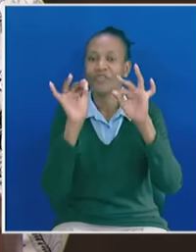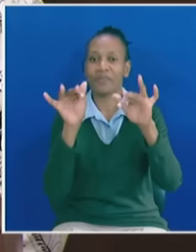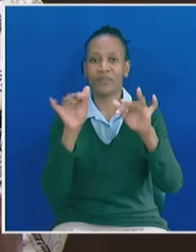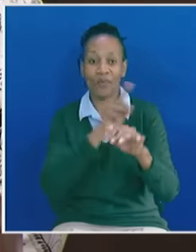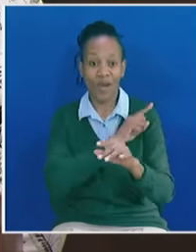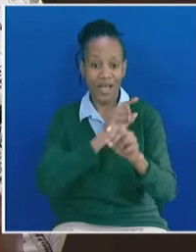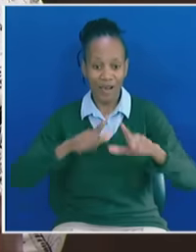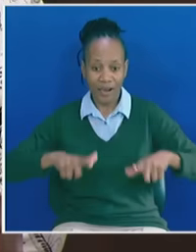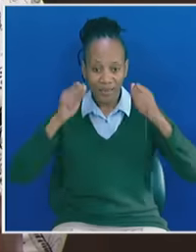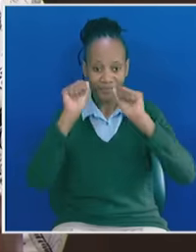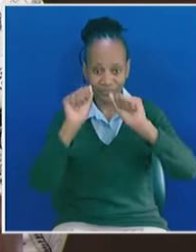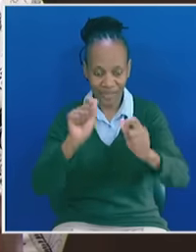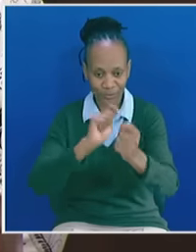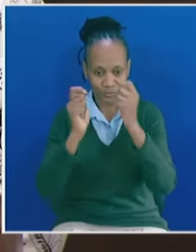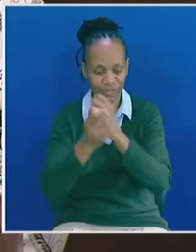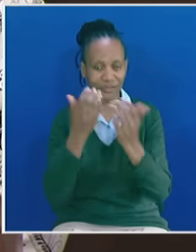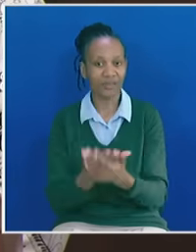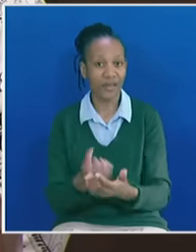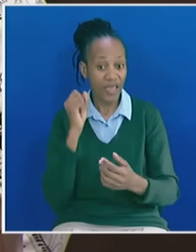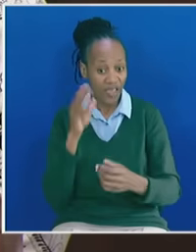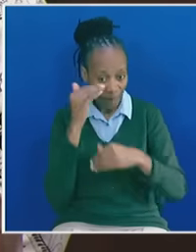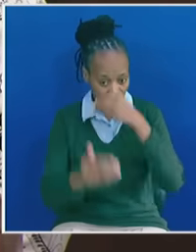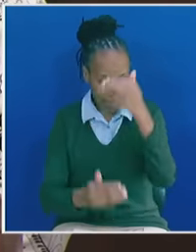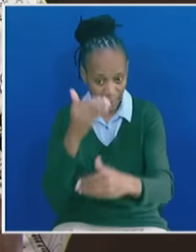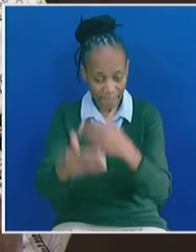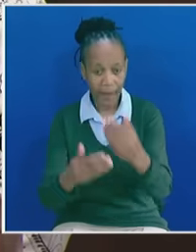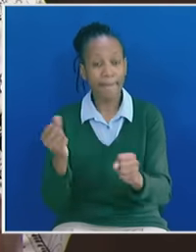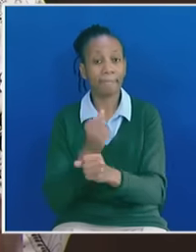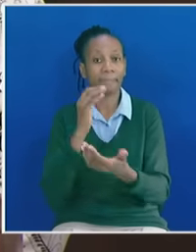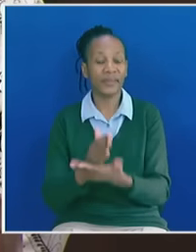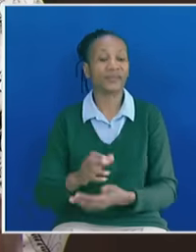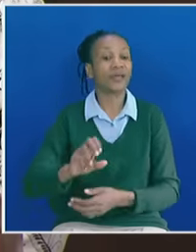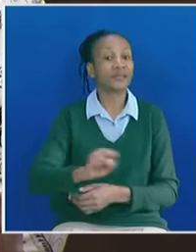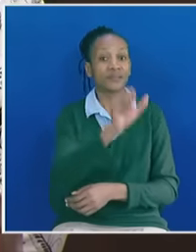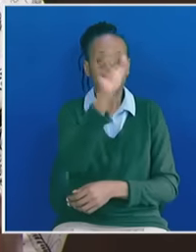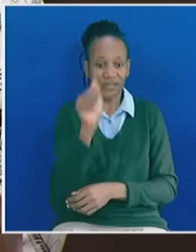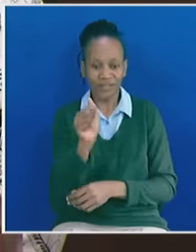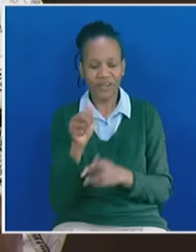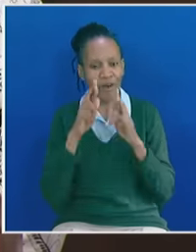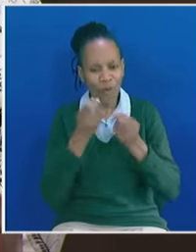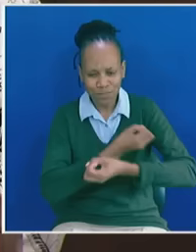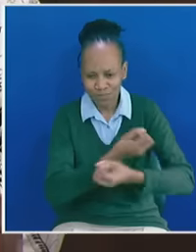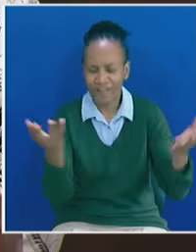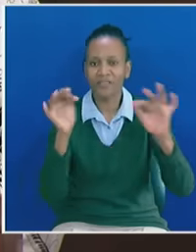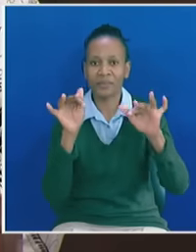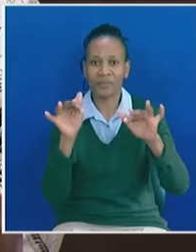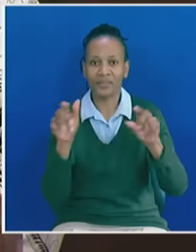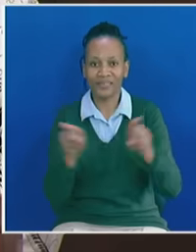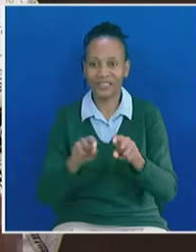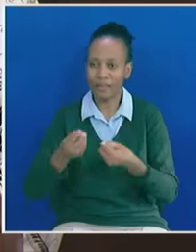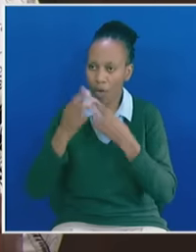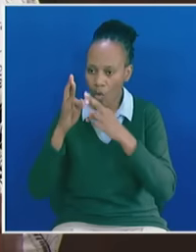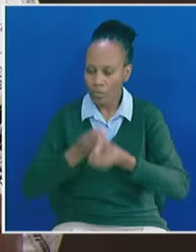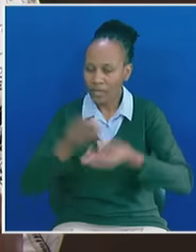be secured, and in so doing, continue to make South Africa a beacon of hope, as well as Africa and the